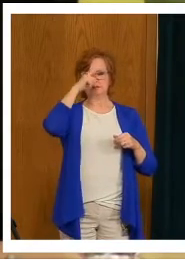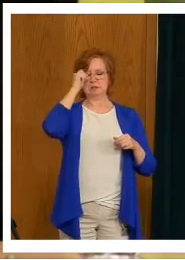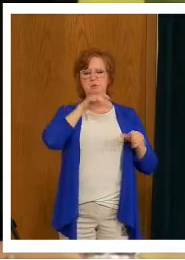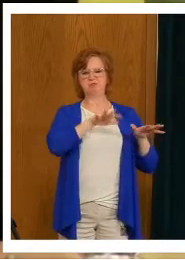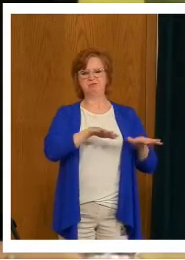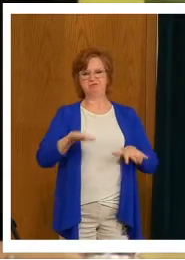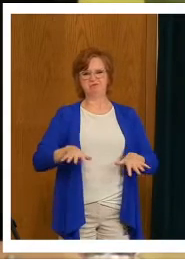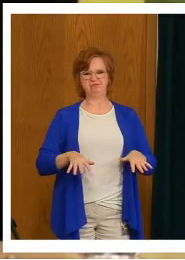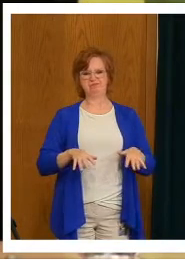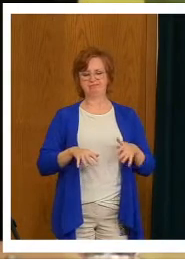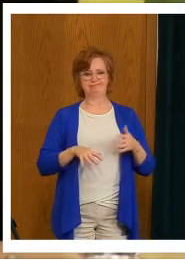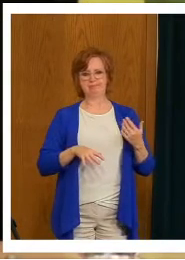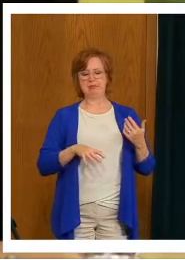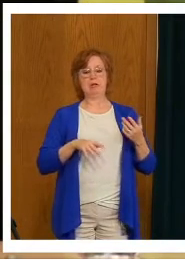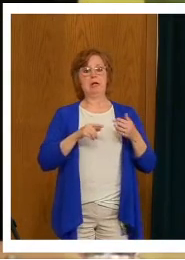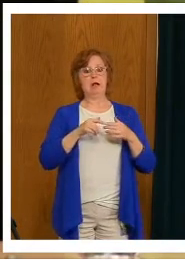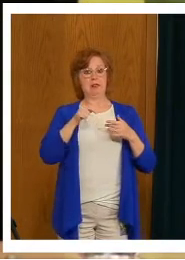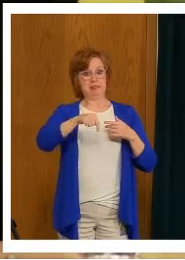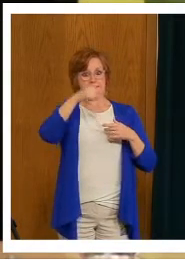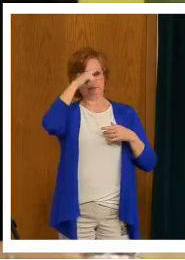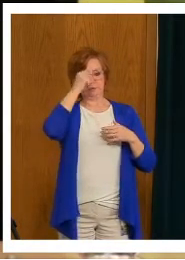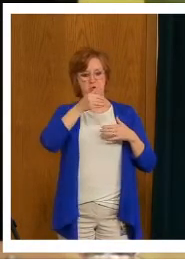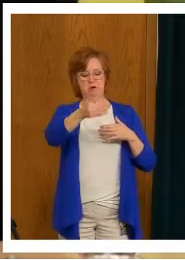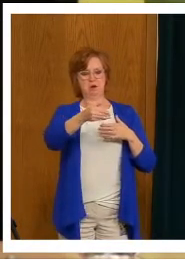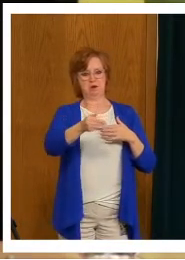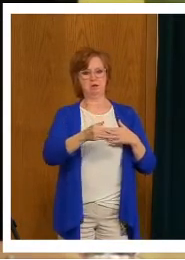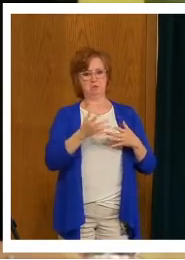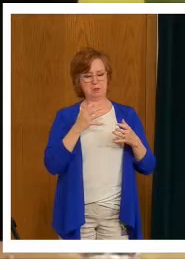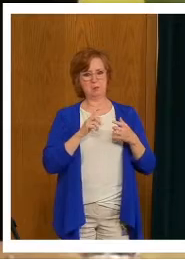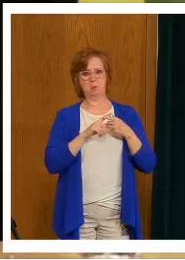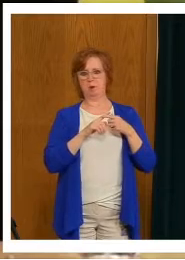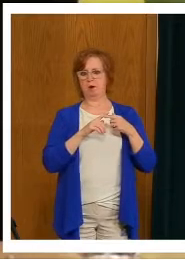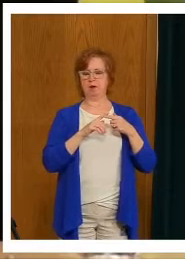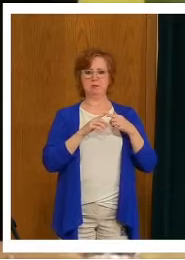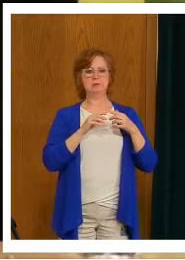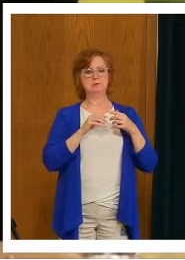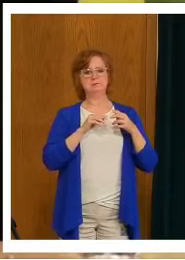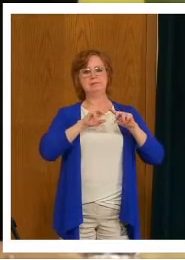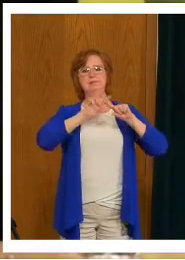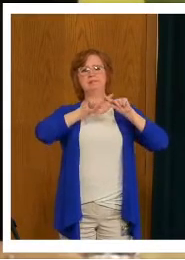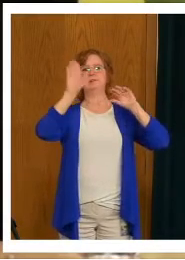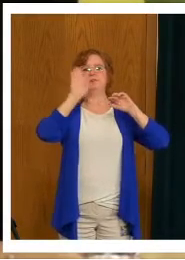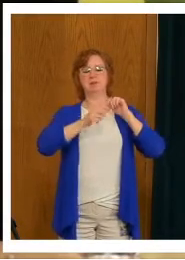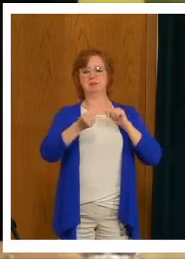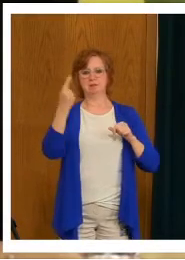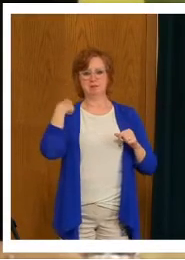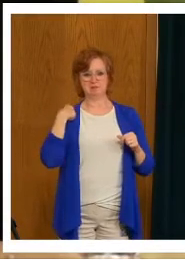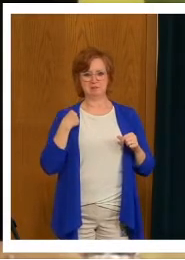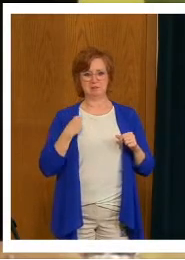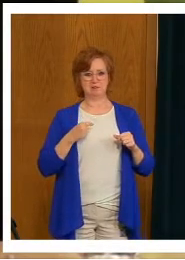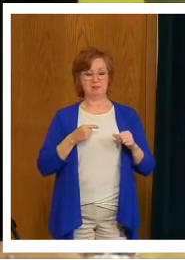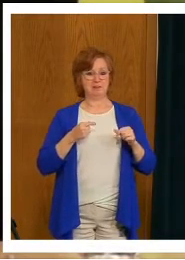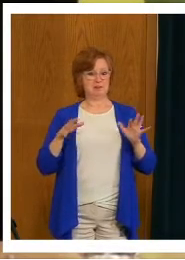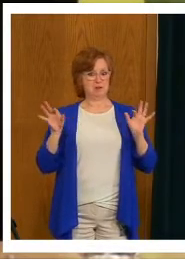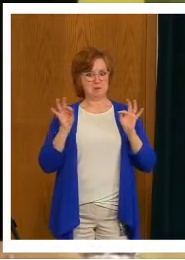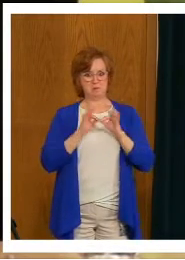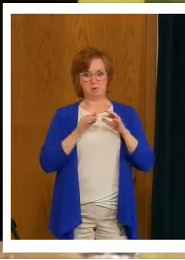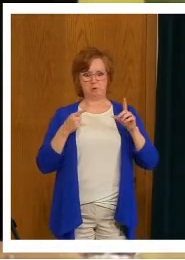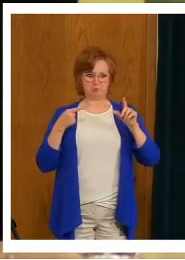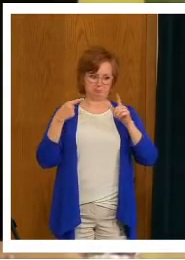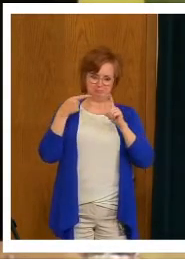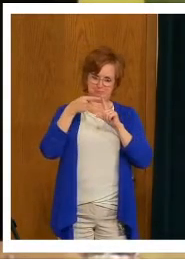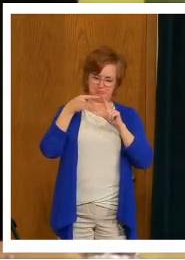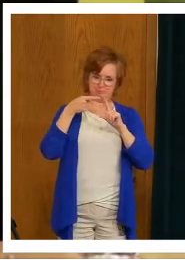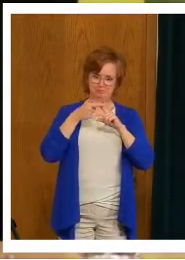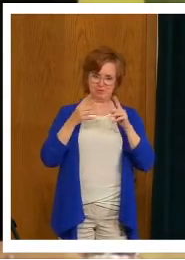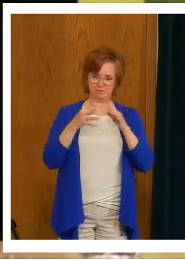into July, provide as many of those second shots to Saskatchewan people as we can. And hey, we have a football team that's going to start playing football here